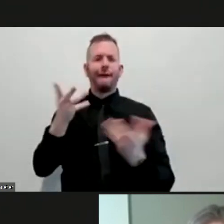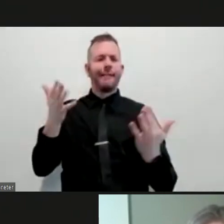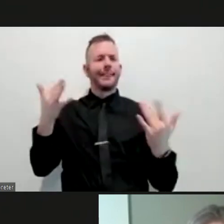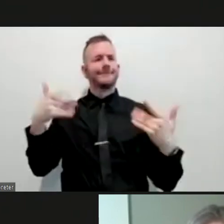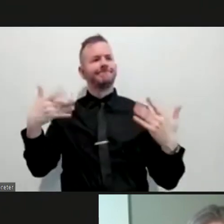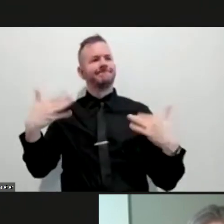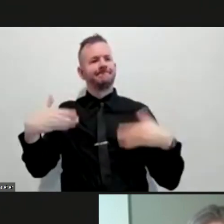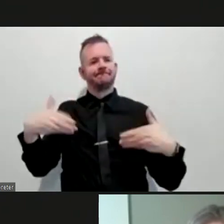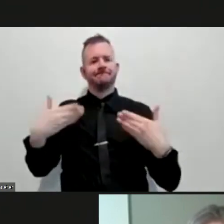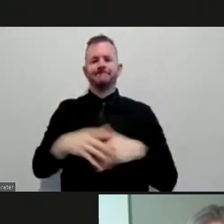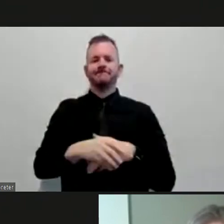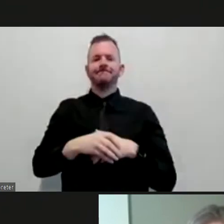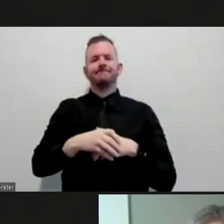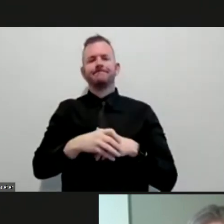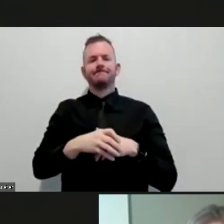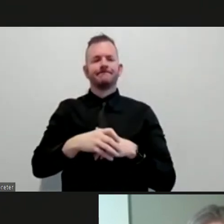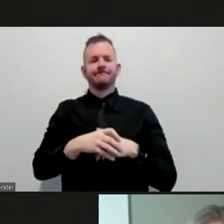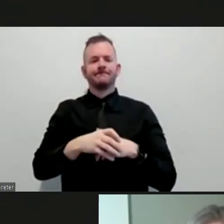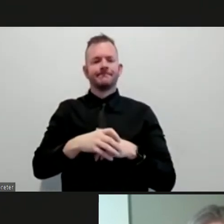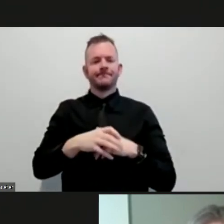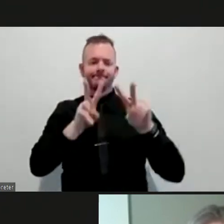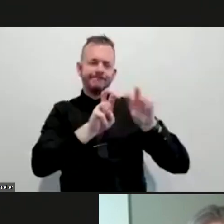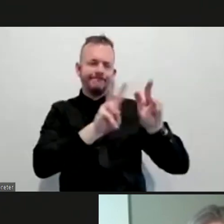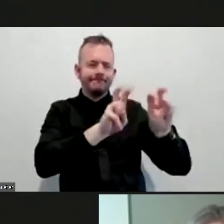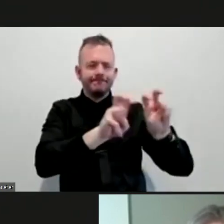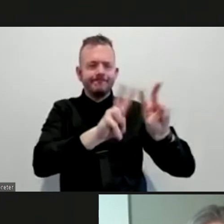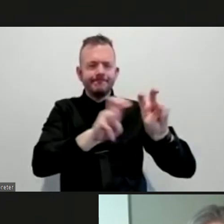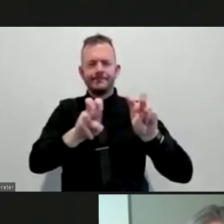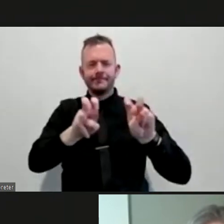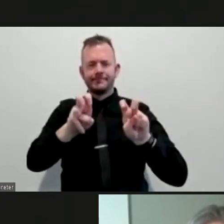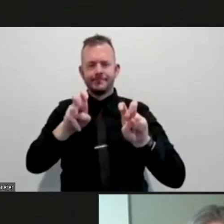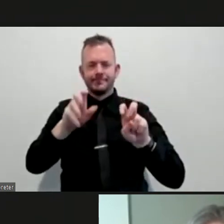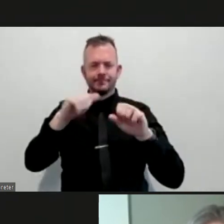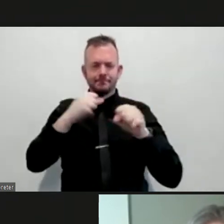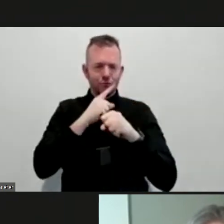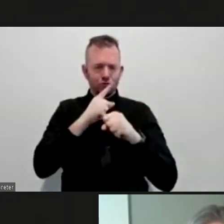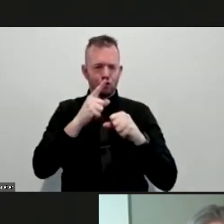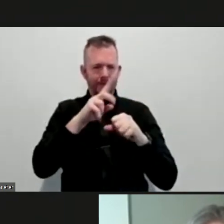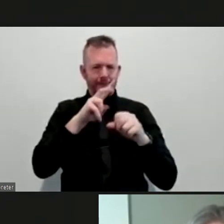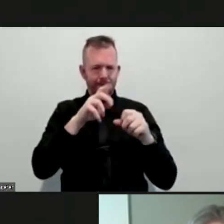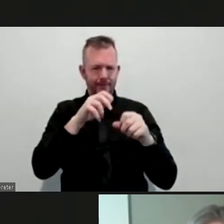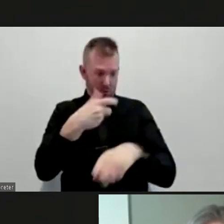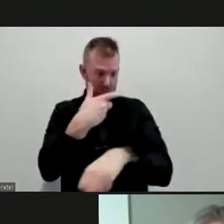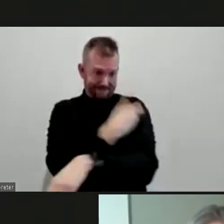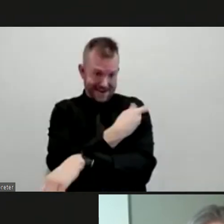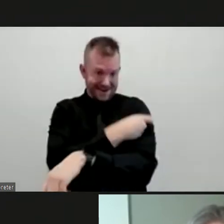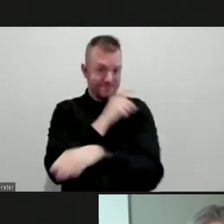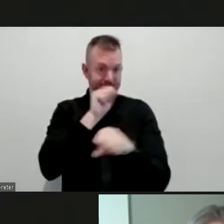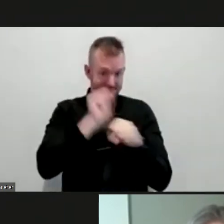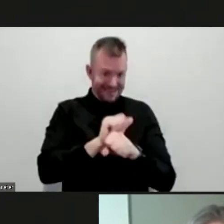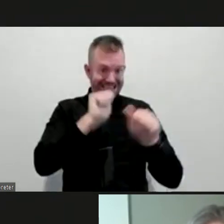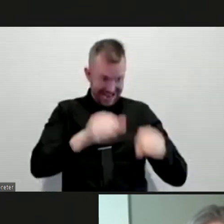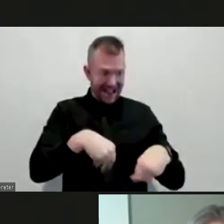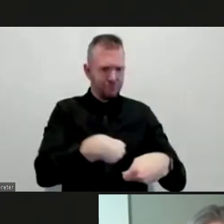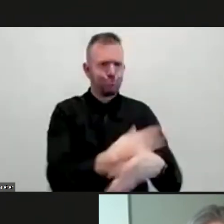vaccine distributors to make sure that they're capable of distributing the vaccine that you're giving them?